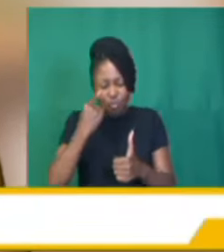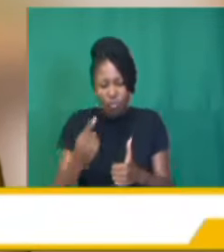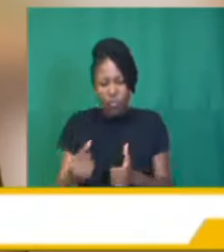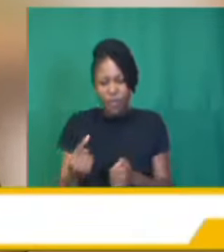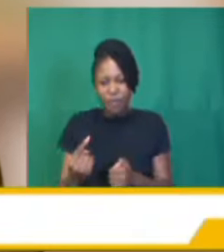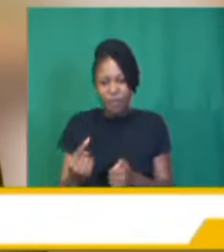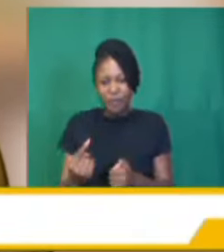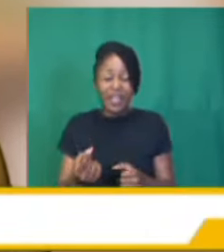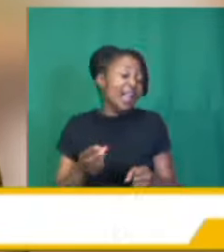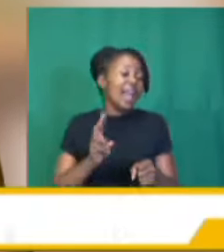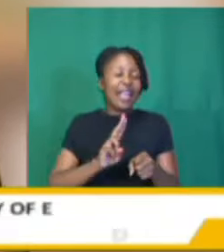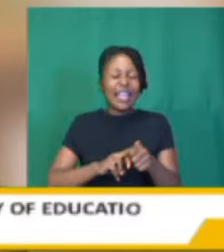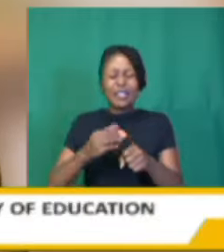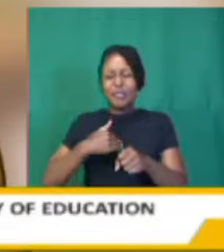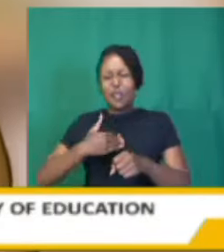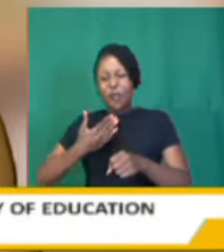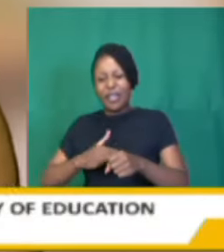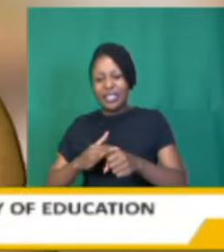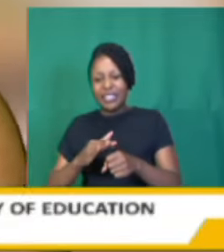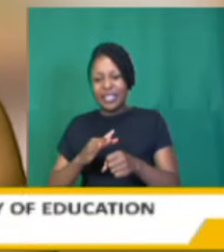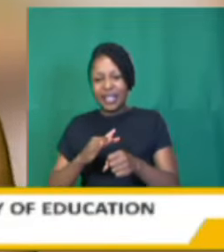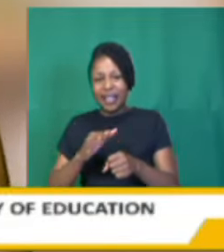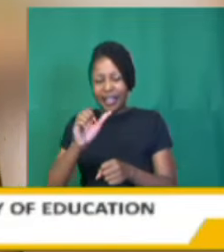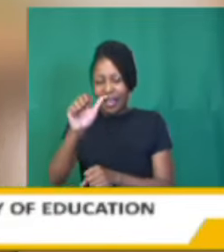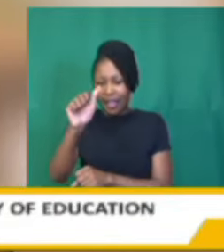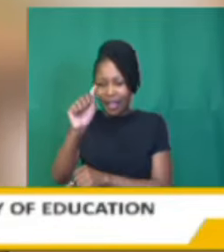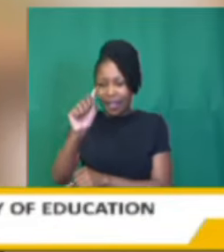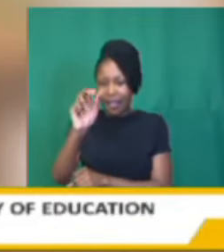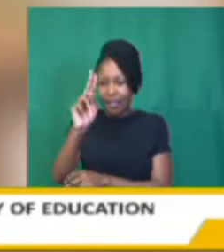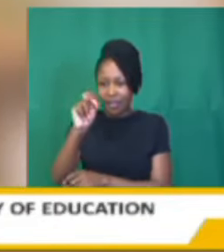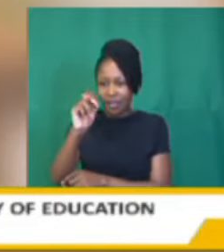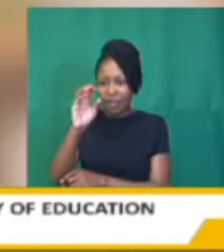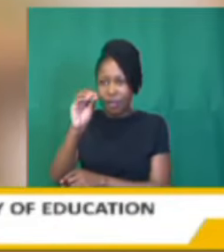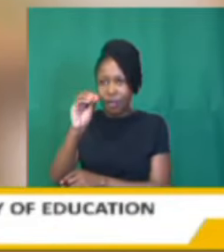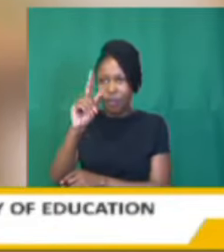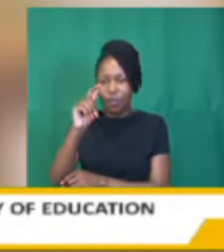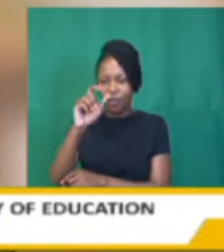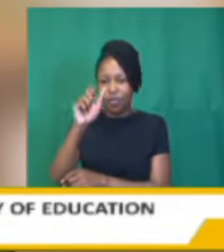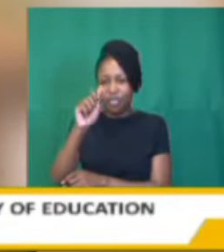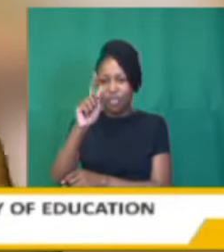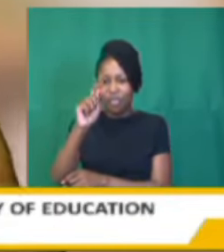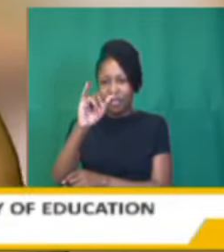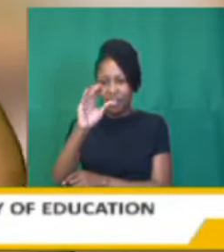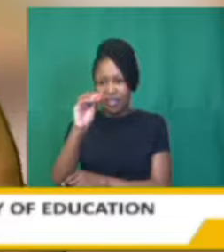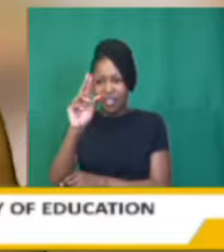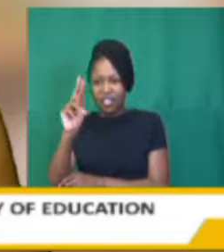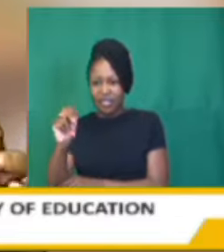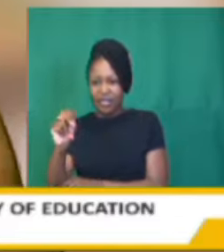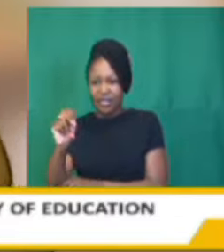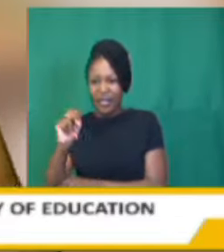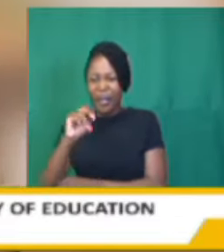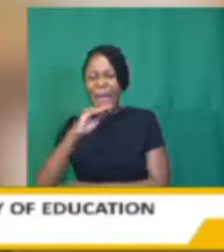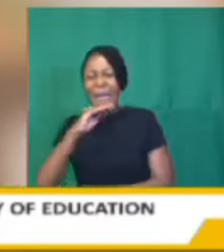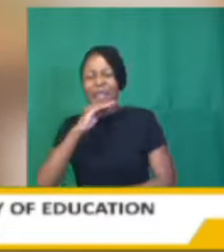text annotation, which I want to talk about briefly, and then after that we are going to look into a text that has gone